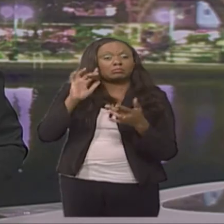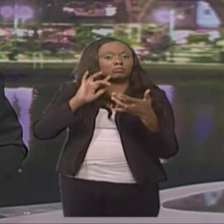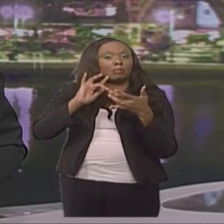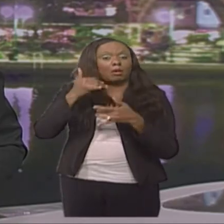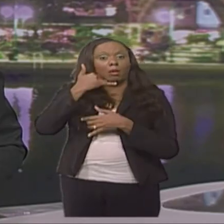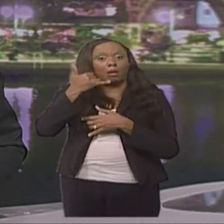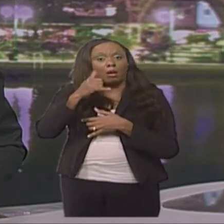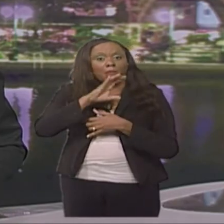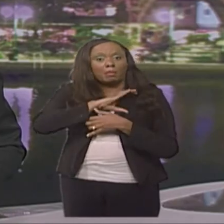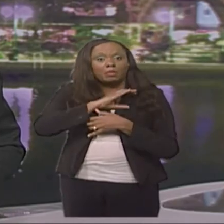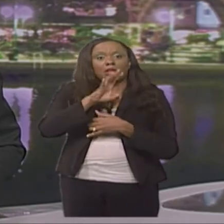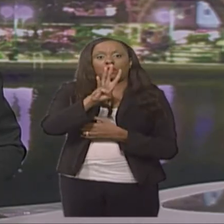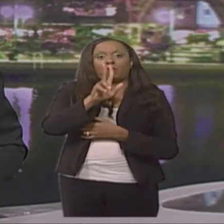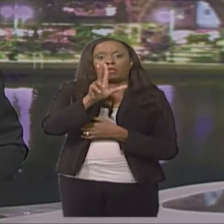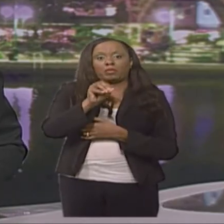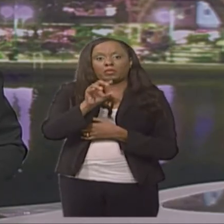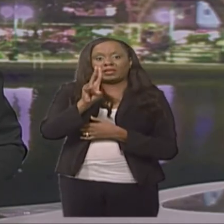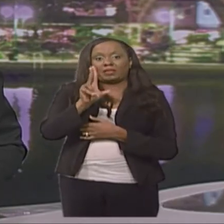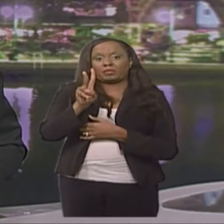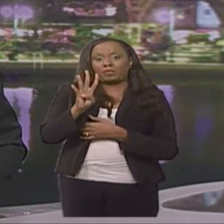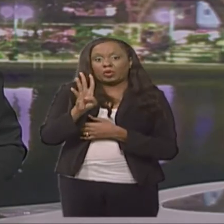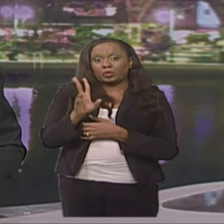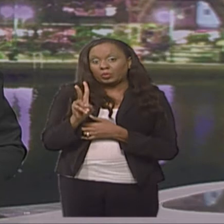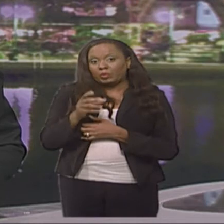at 430-7242 or